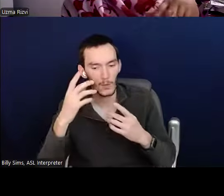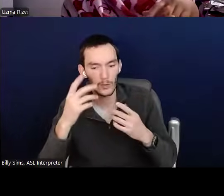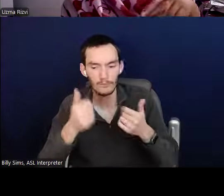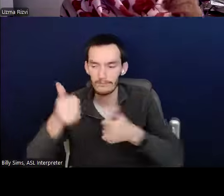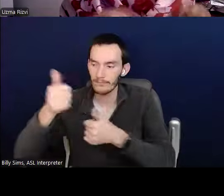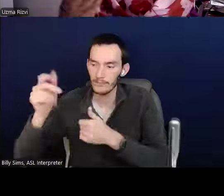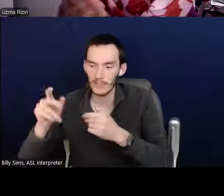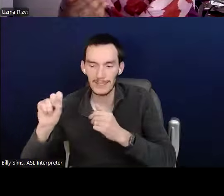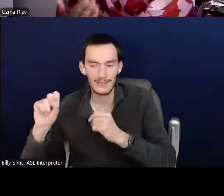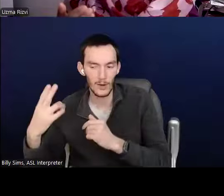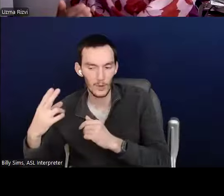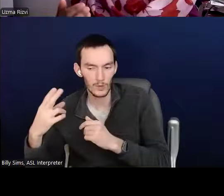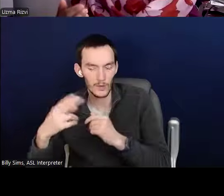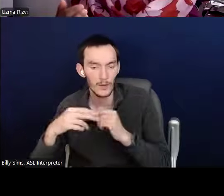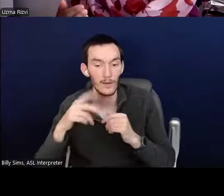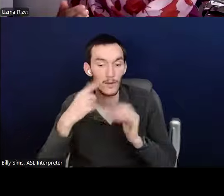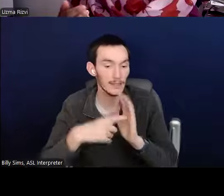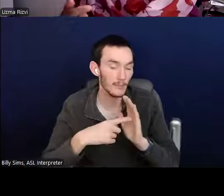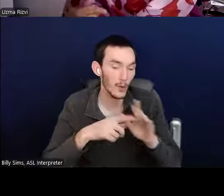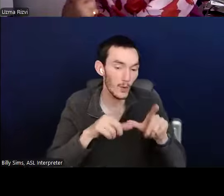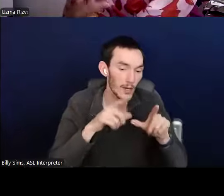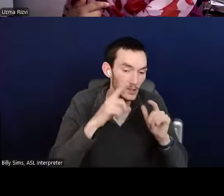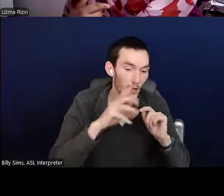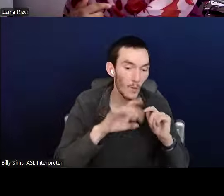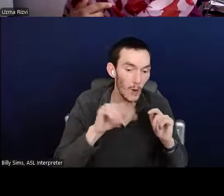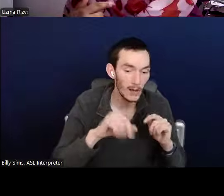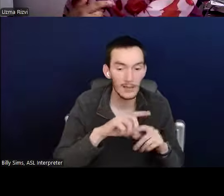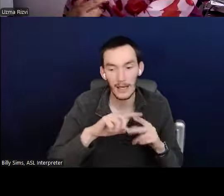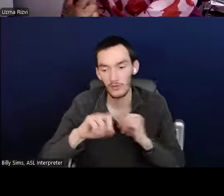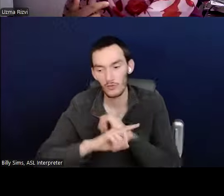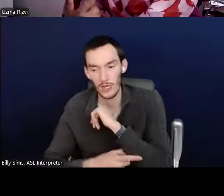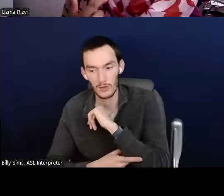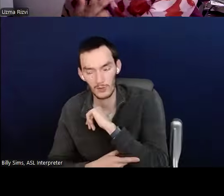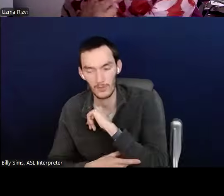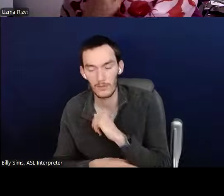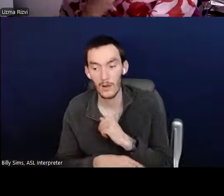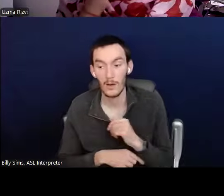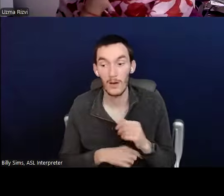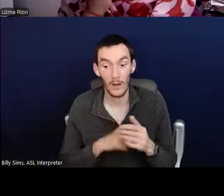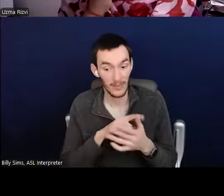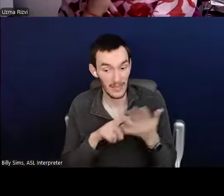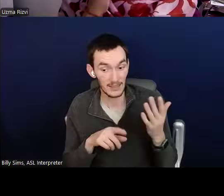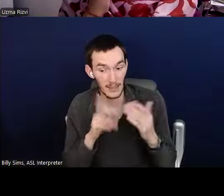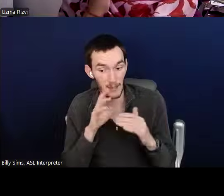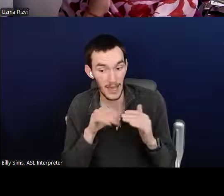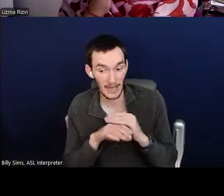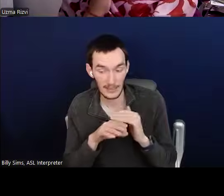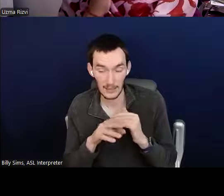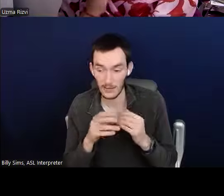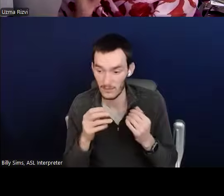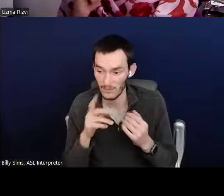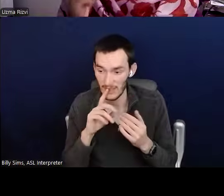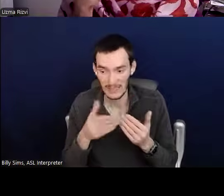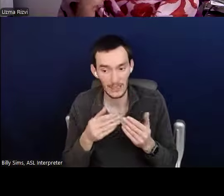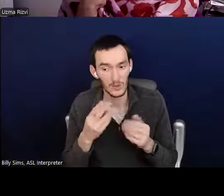as locations of wells and trash bins. Each of these aspects can be documented in detail utilizing remote sensing.